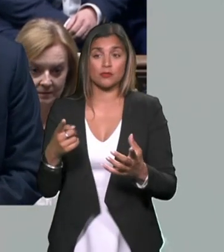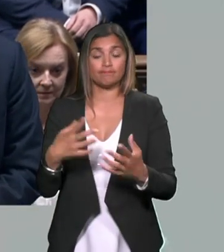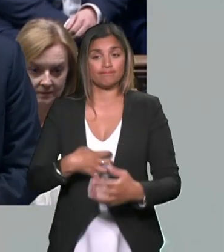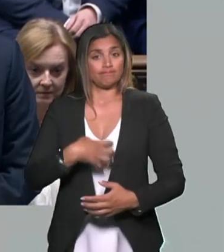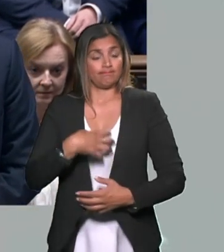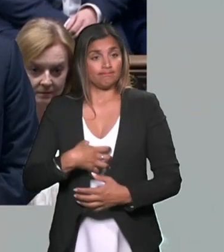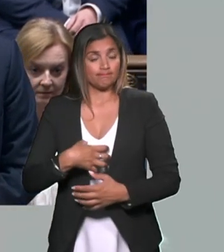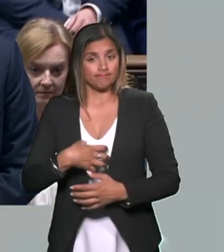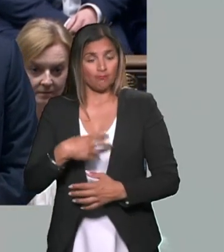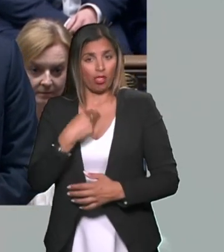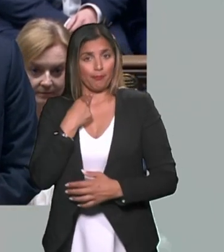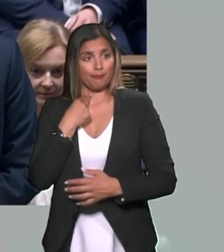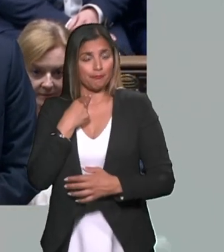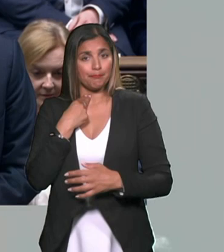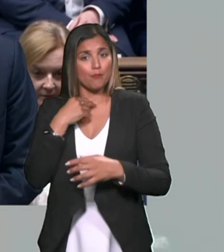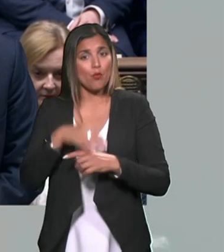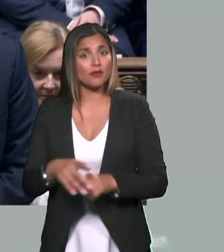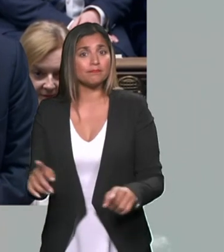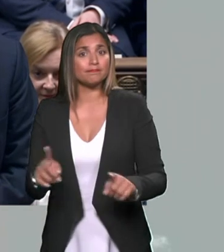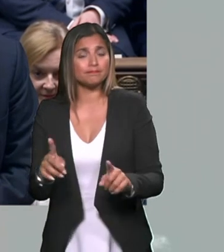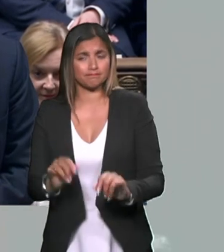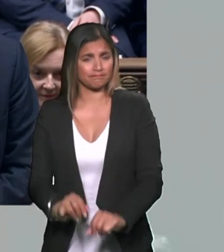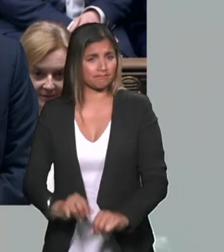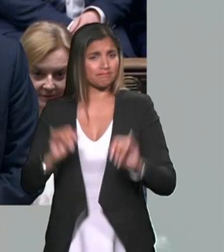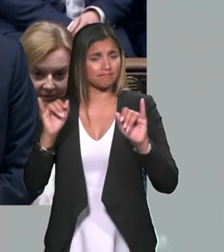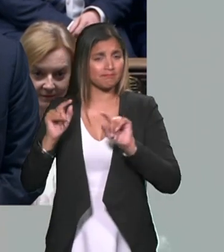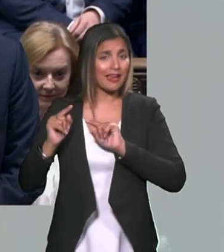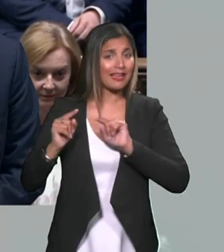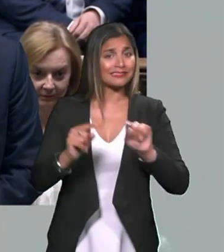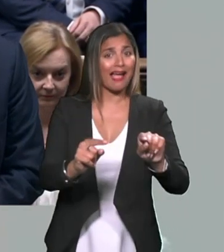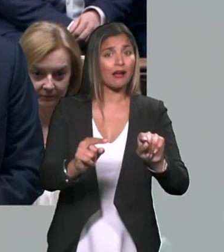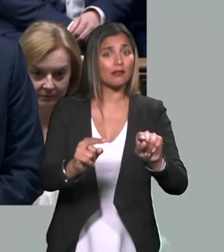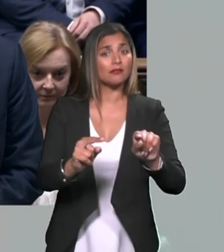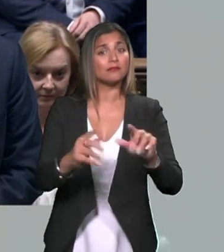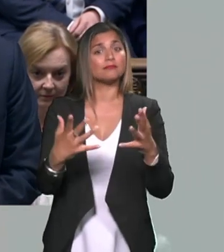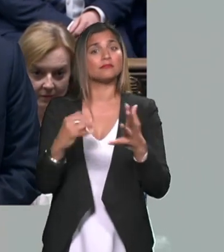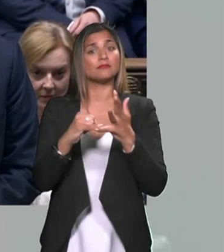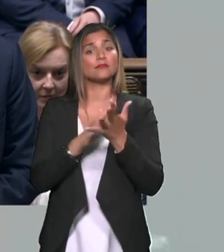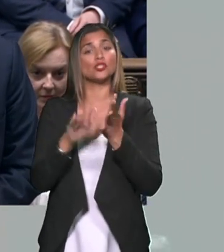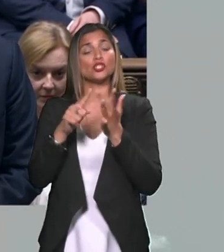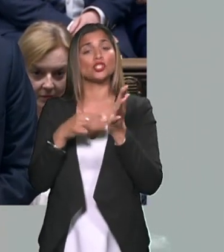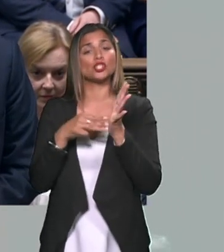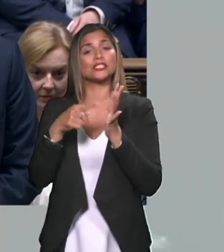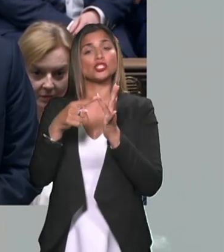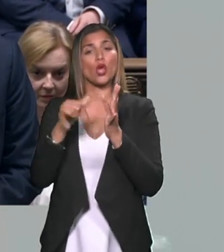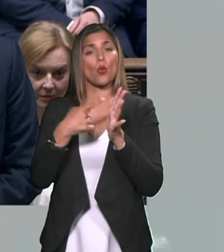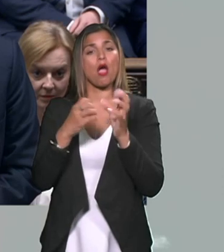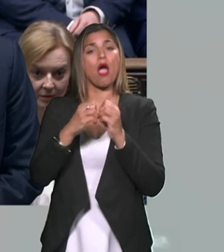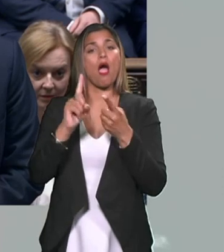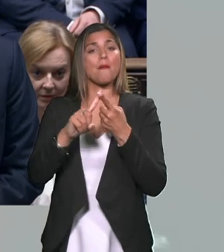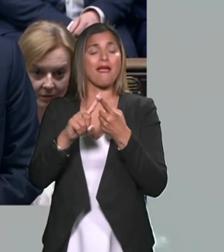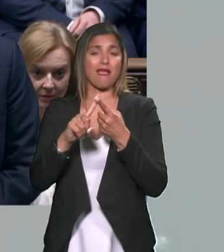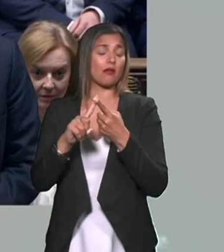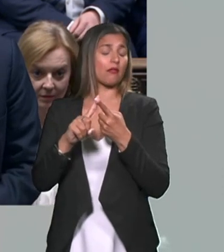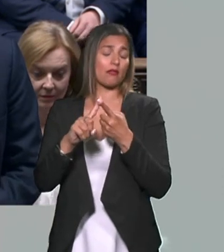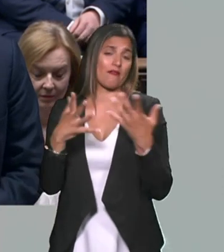saddened, as I was, to hear about the despicable attack on Shinzo Abe. Our thoughts are with his